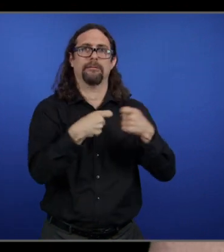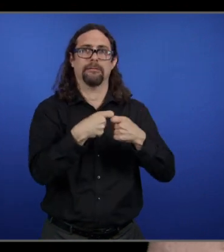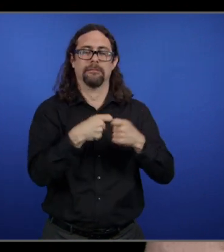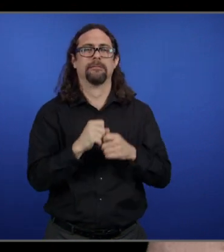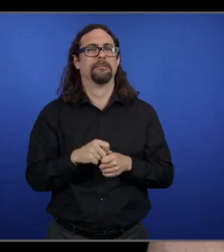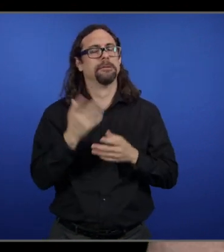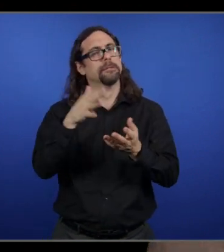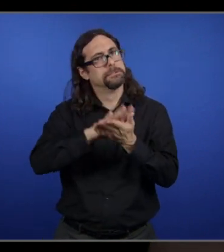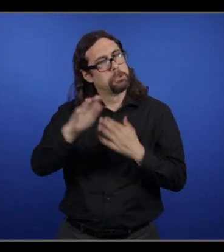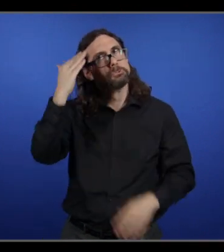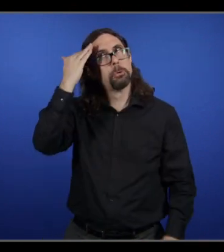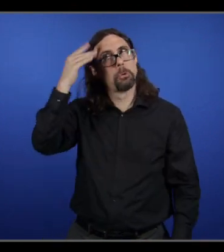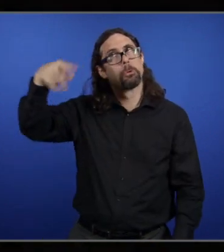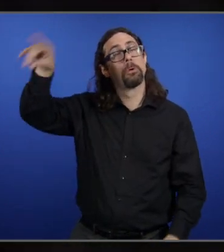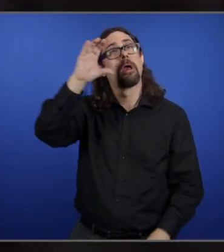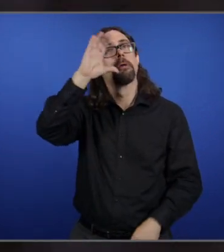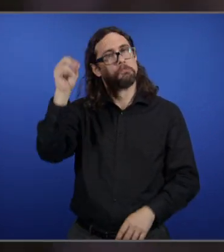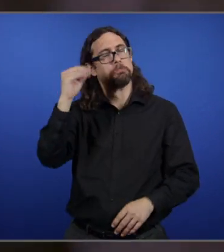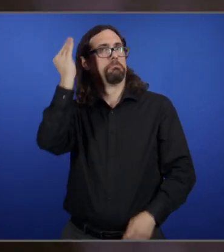aware of the situation.